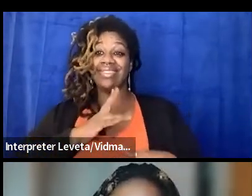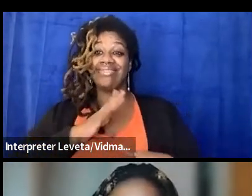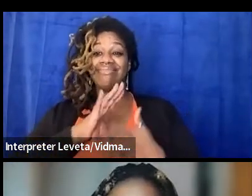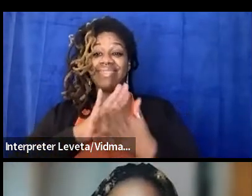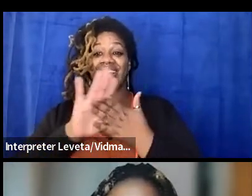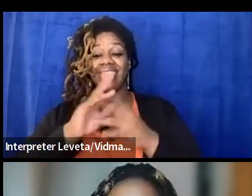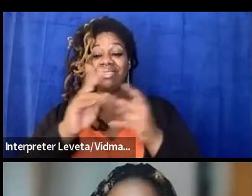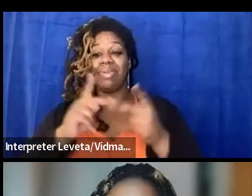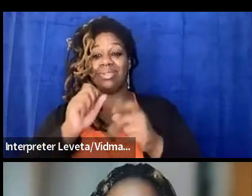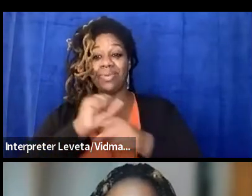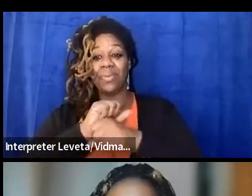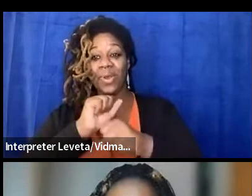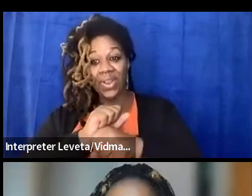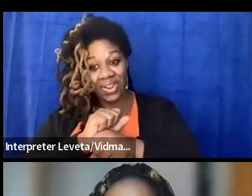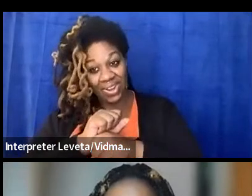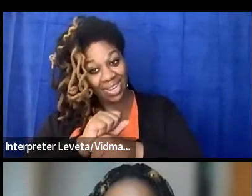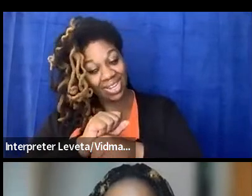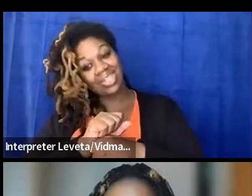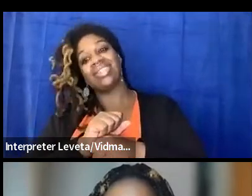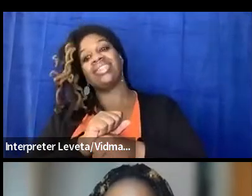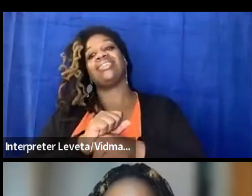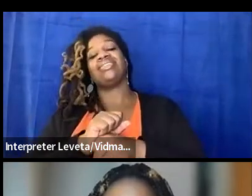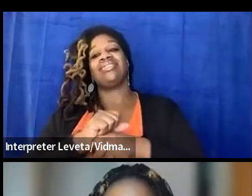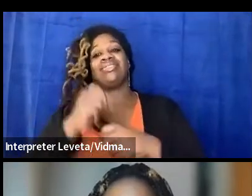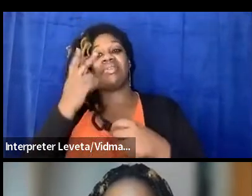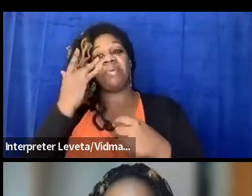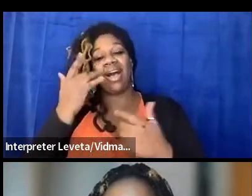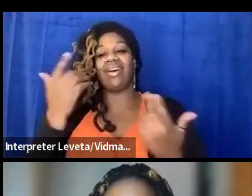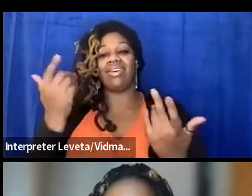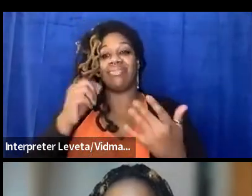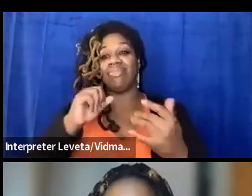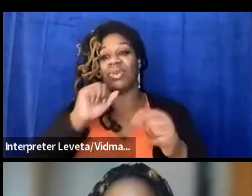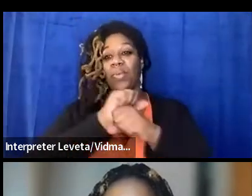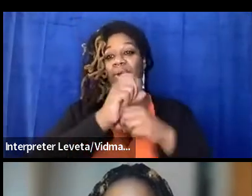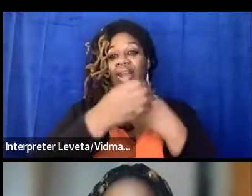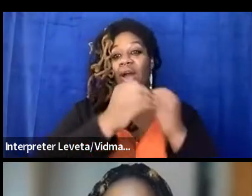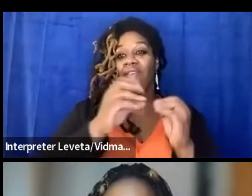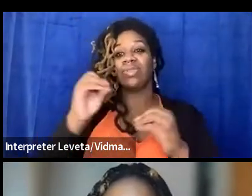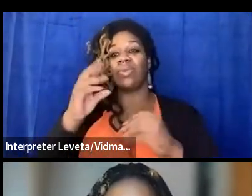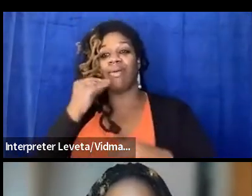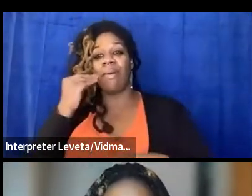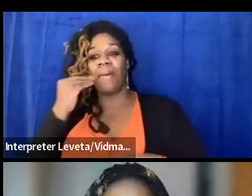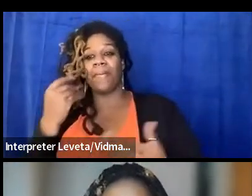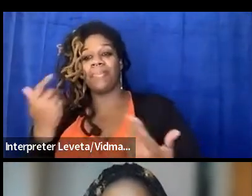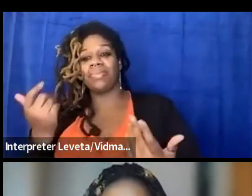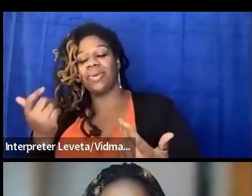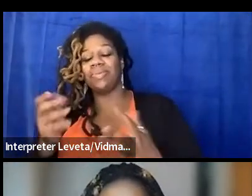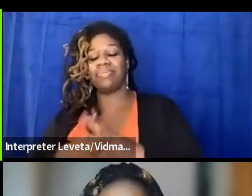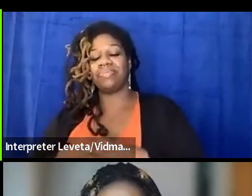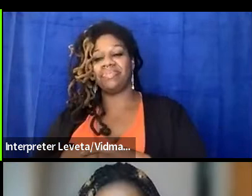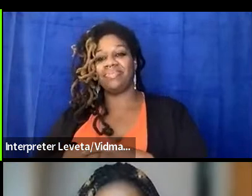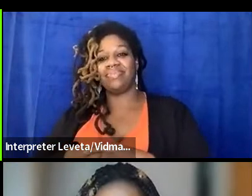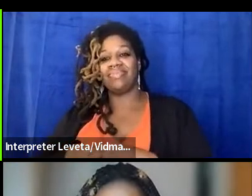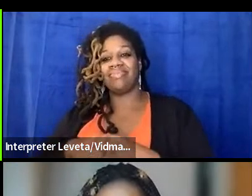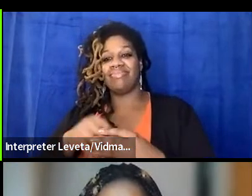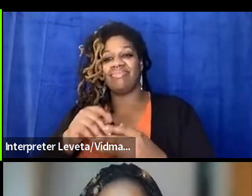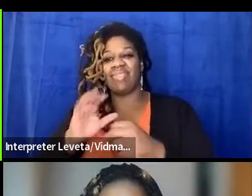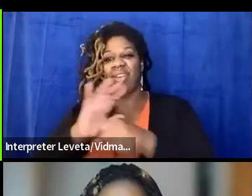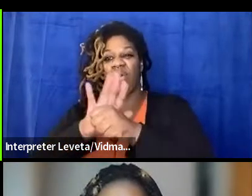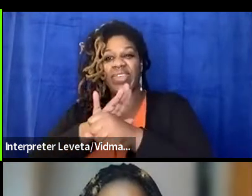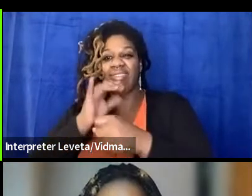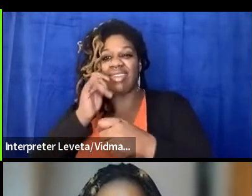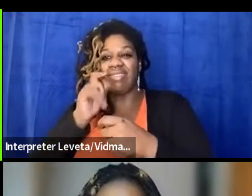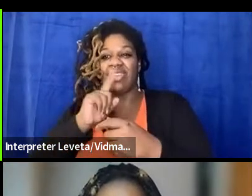telework, because you can do your work in the office and at home. So it didn't make that big of a difference. Yeah, that sounds